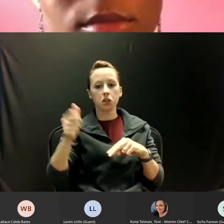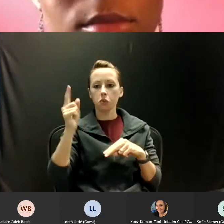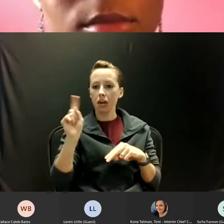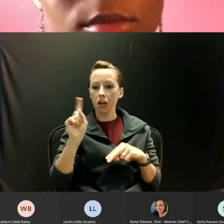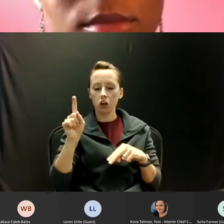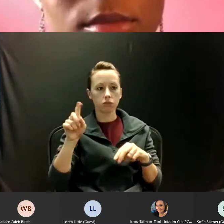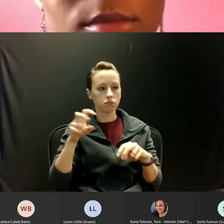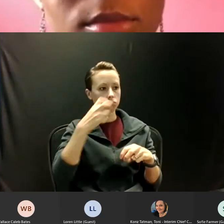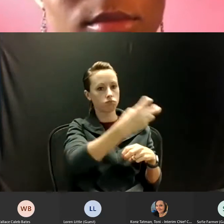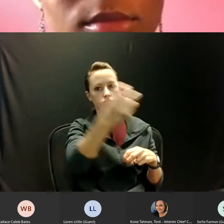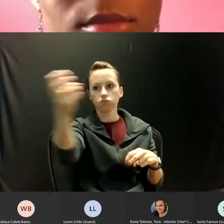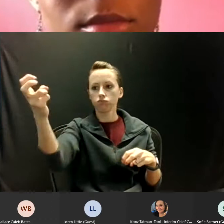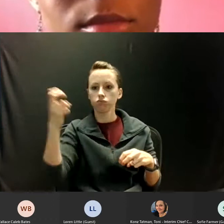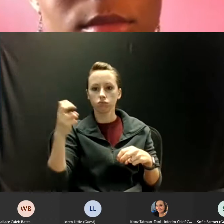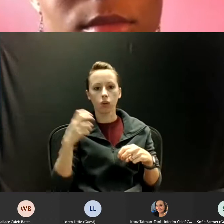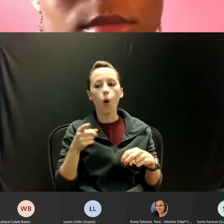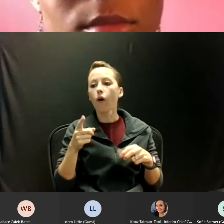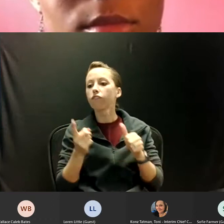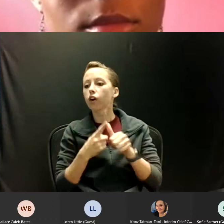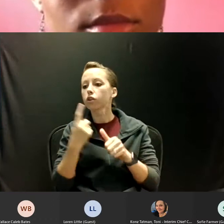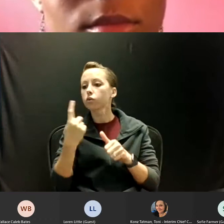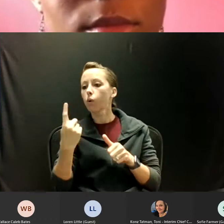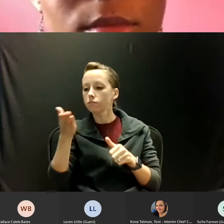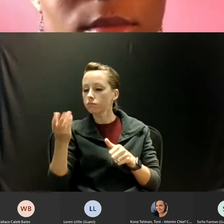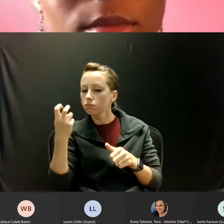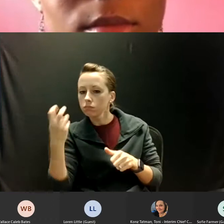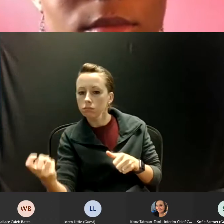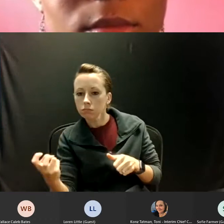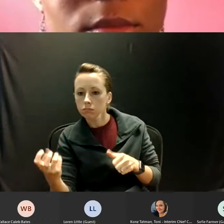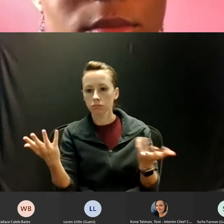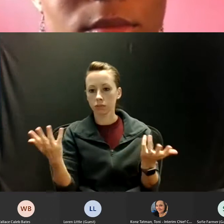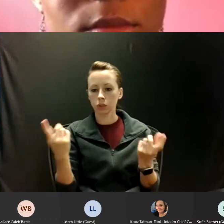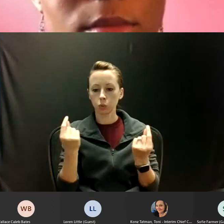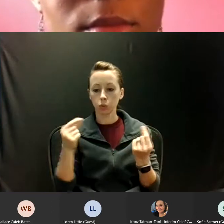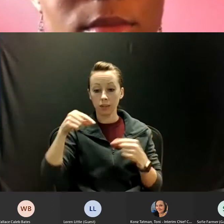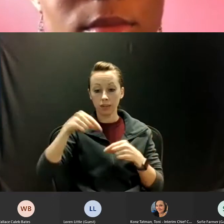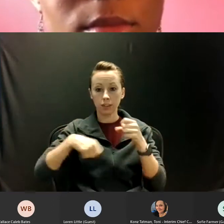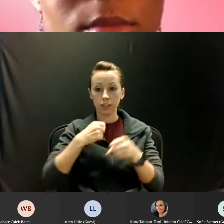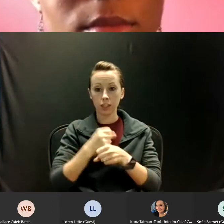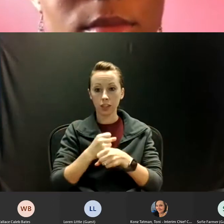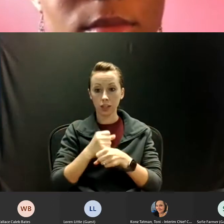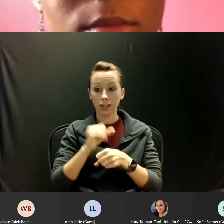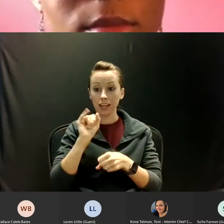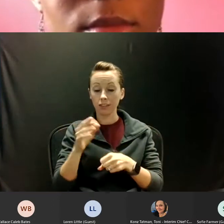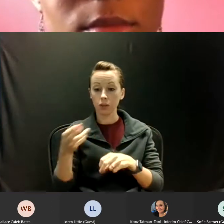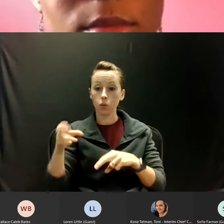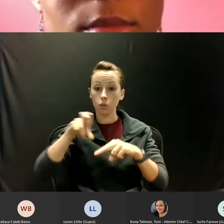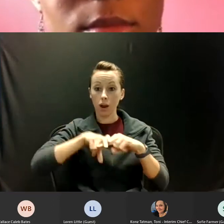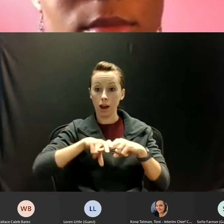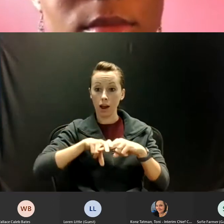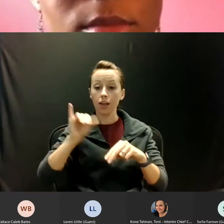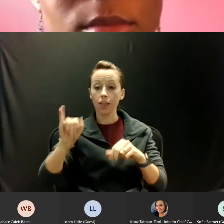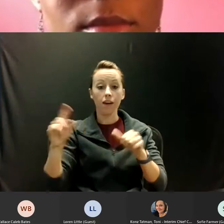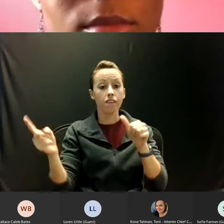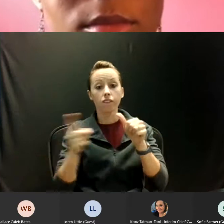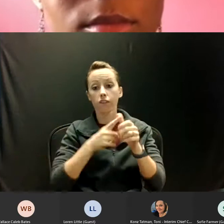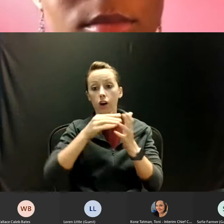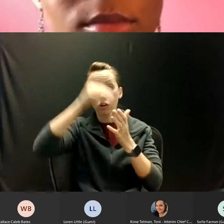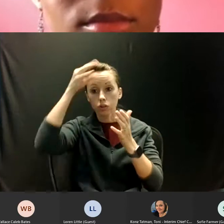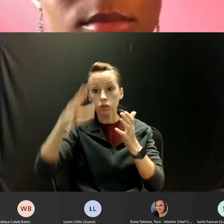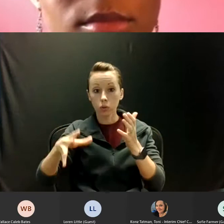maybe, you know, the first available seat. But what we're going to do this year, if you ride a school bus, is that the first students that get on the